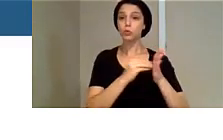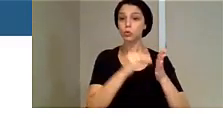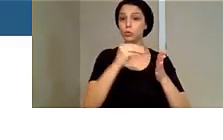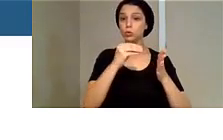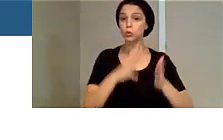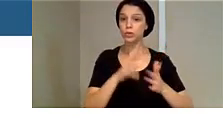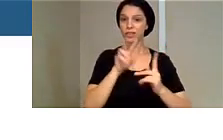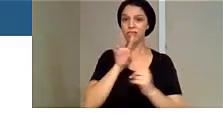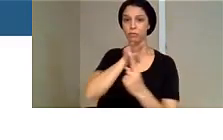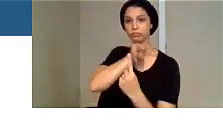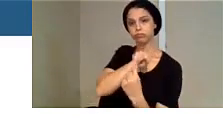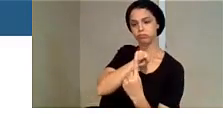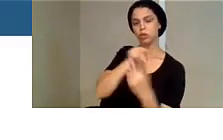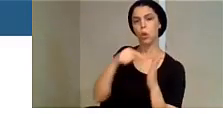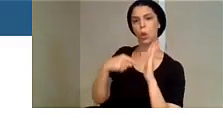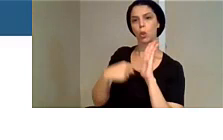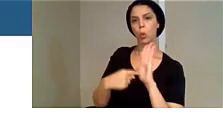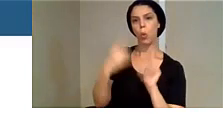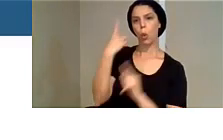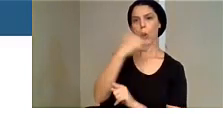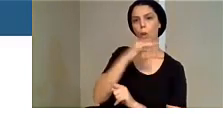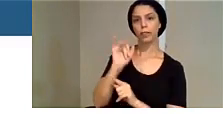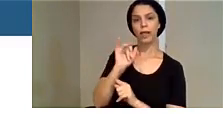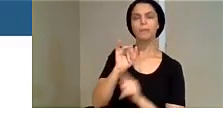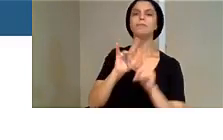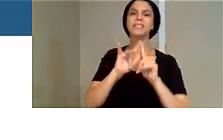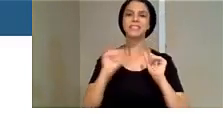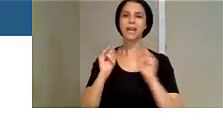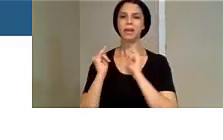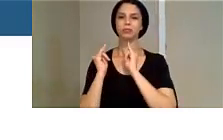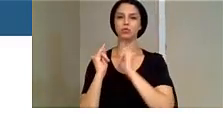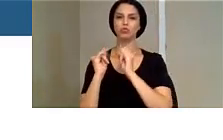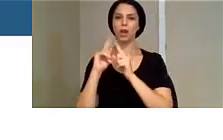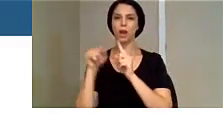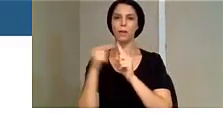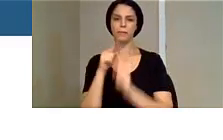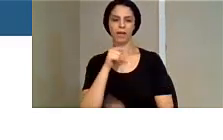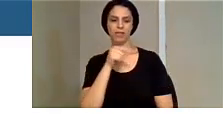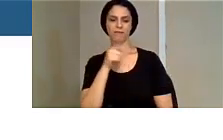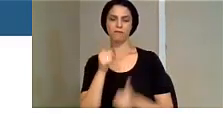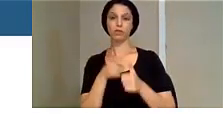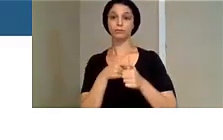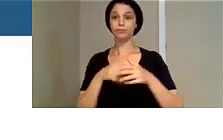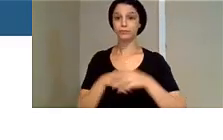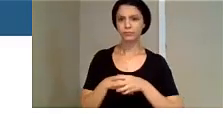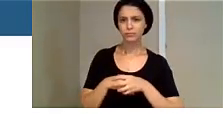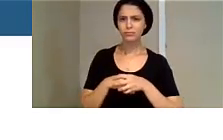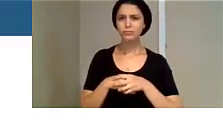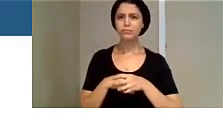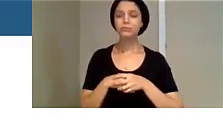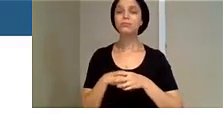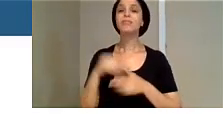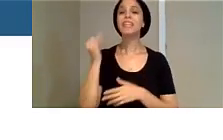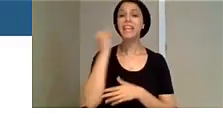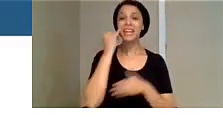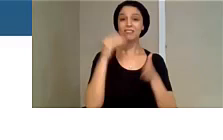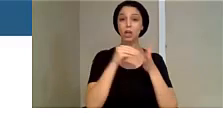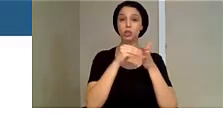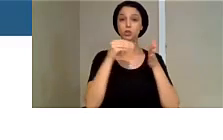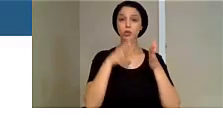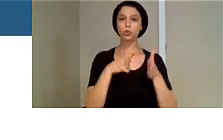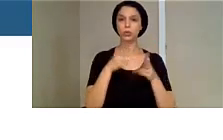this looks like, but a little bit of instruction about that first. When a student sees a Google Docs Cloud